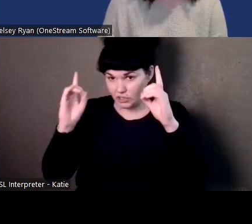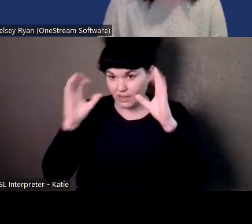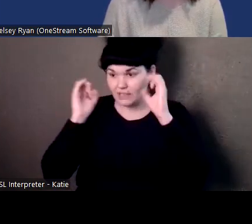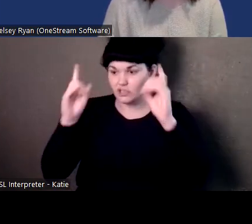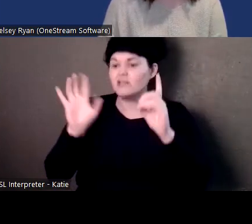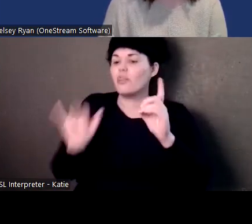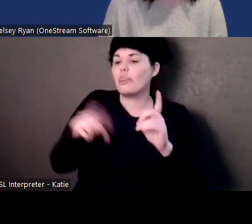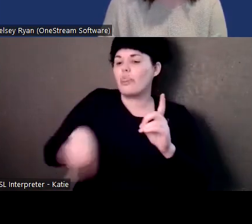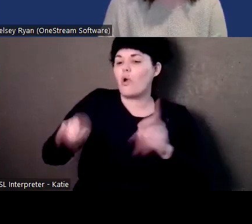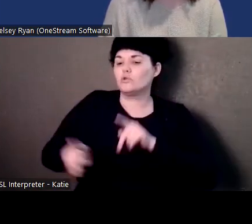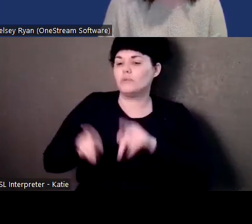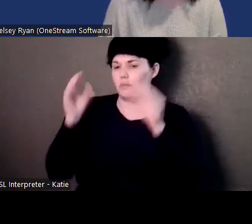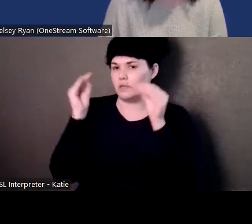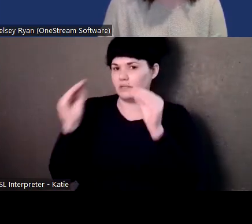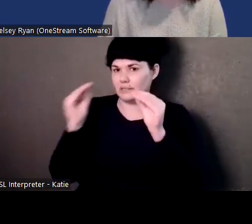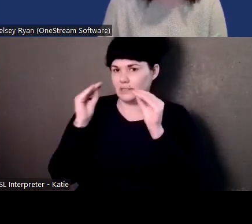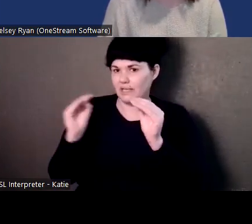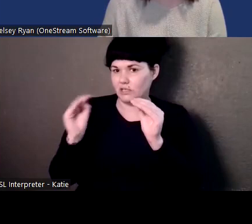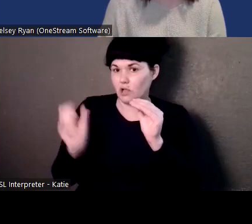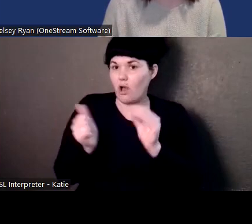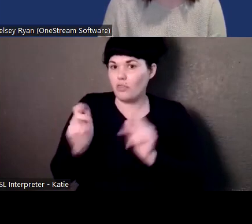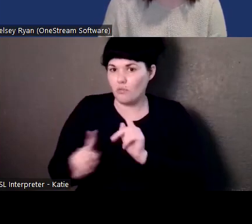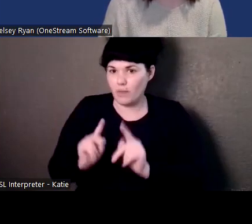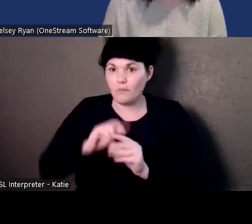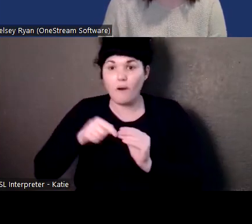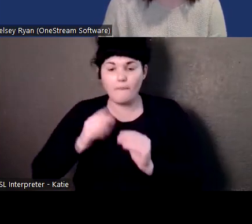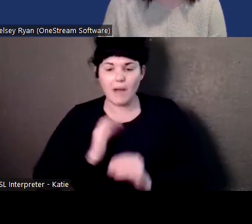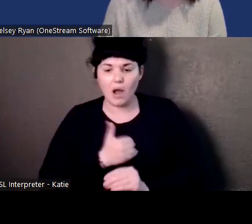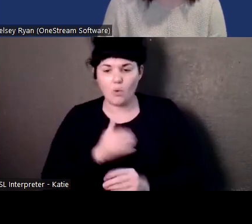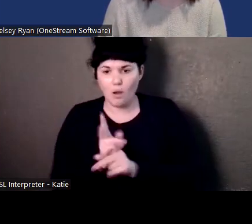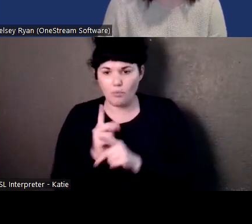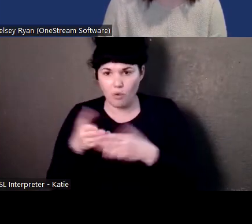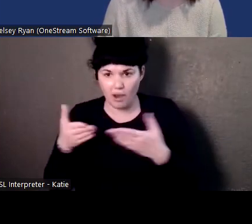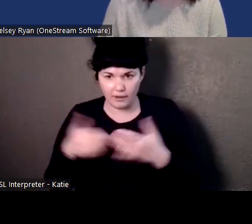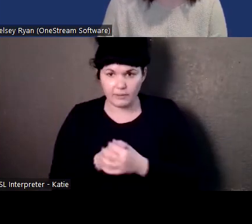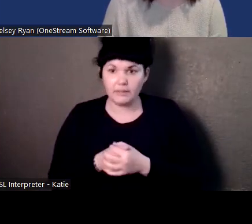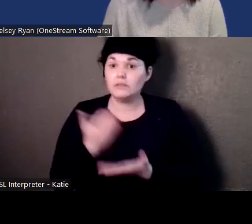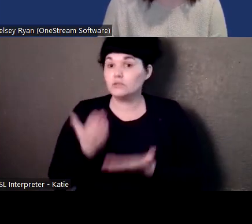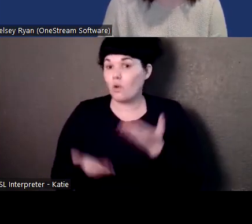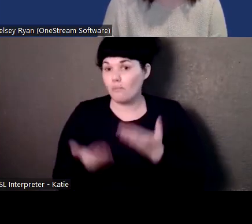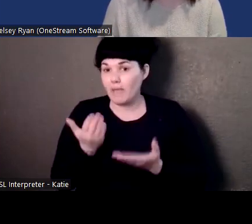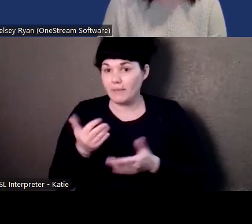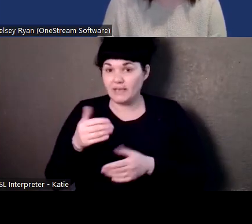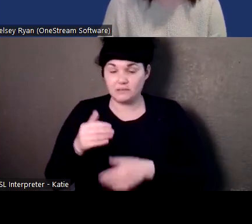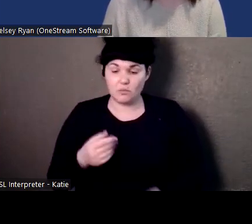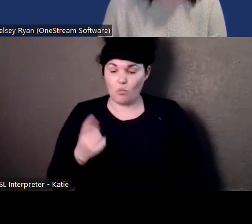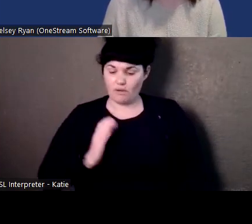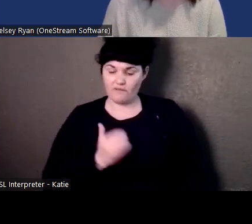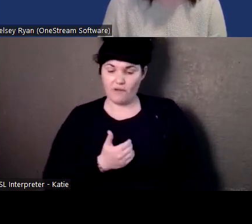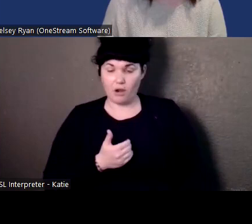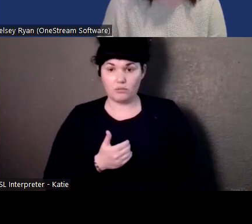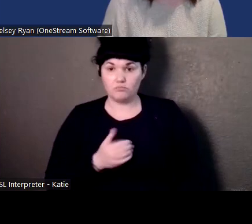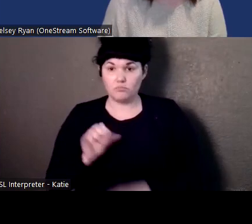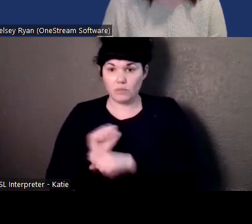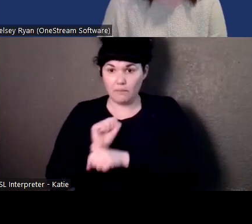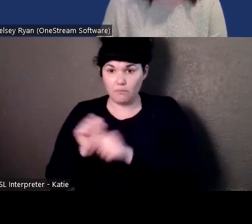they're teaching others about the product. So maybe it's a internal employee that is joining OneStream